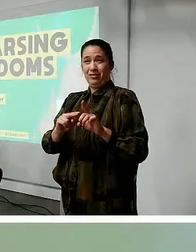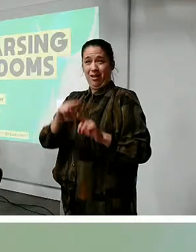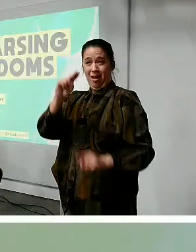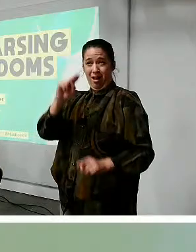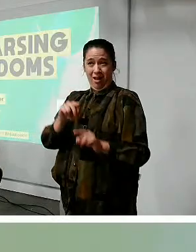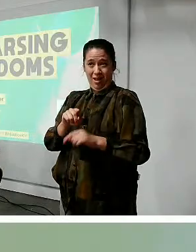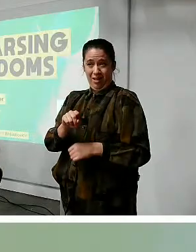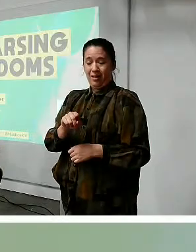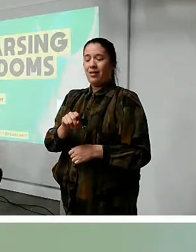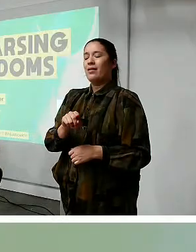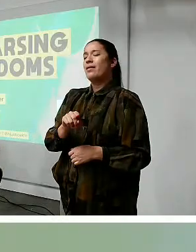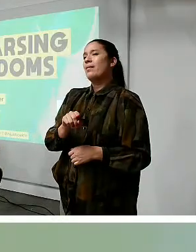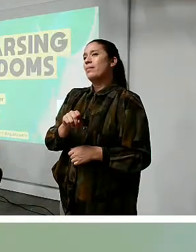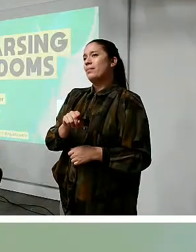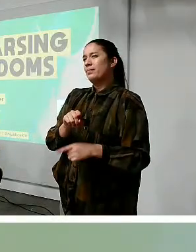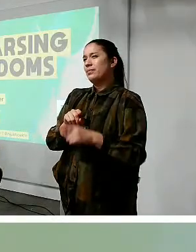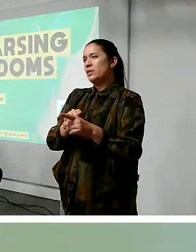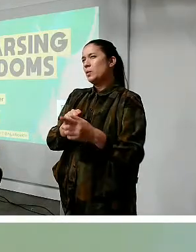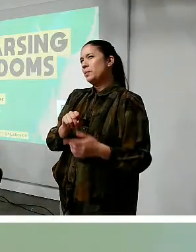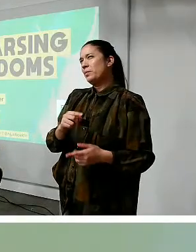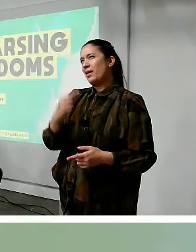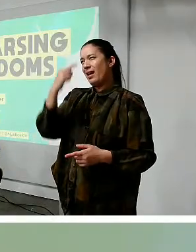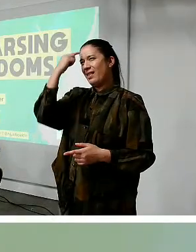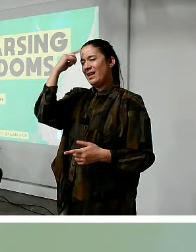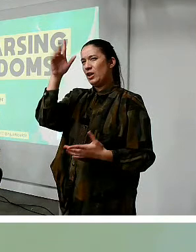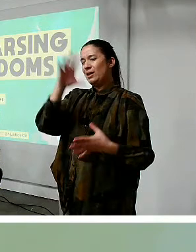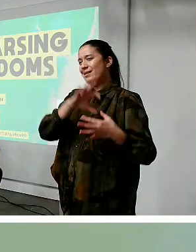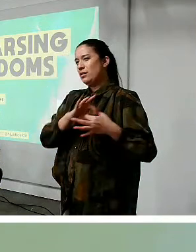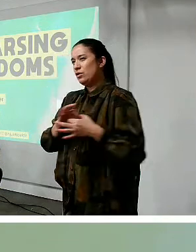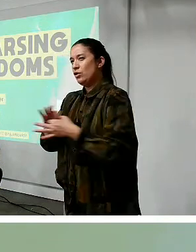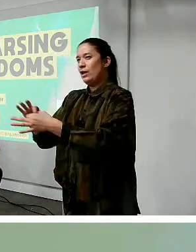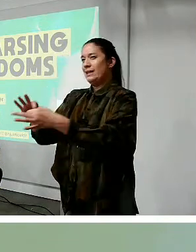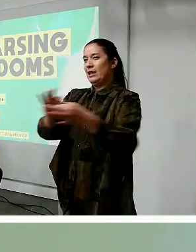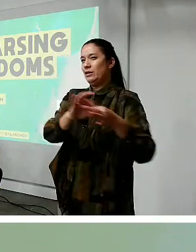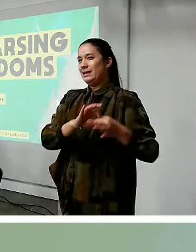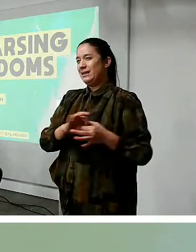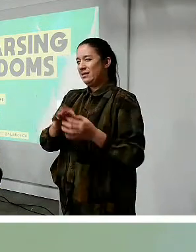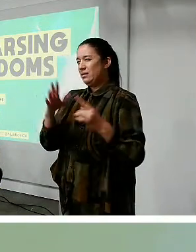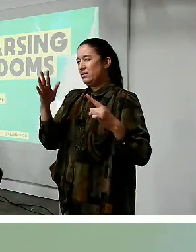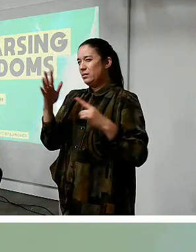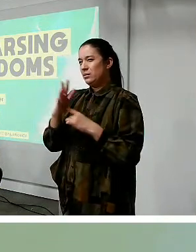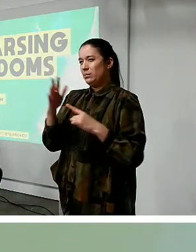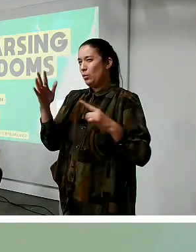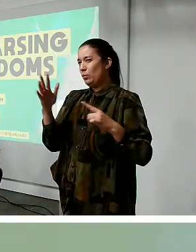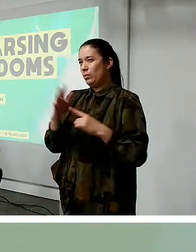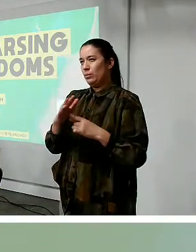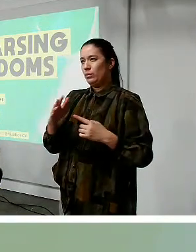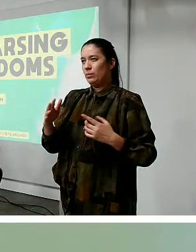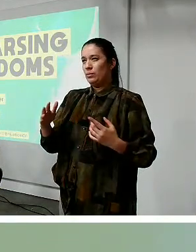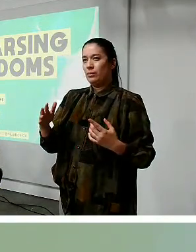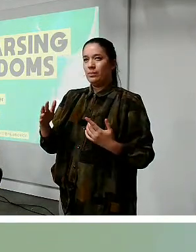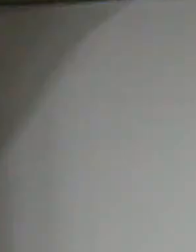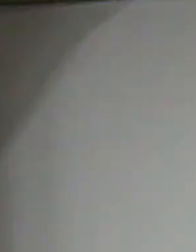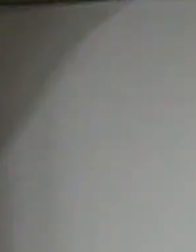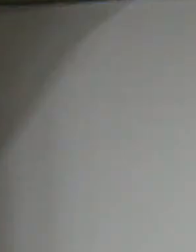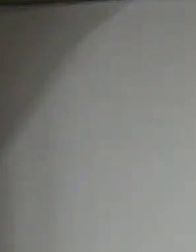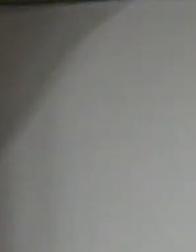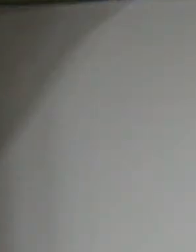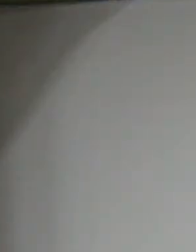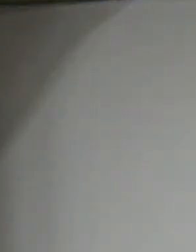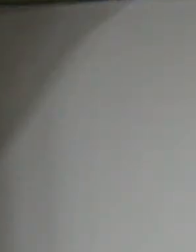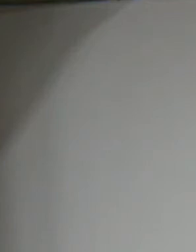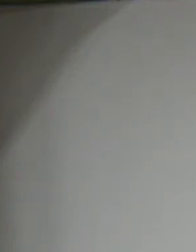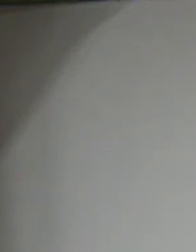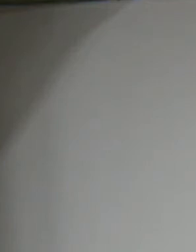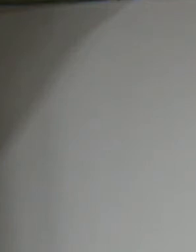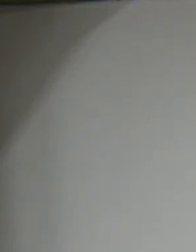been something that would have had solidarity there, like maybe not previously non-disabled people could have started to